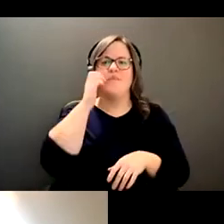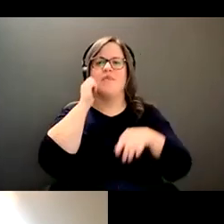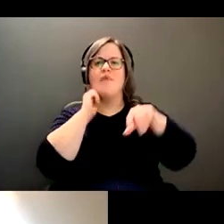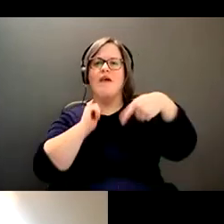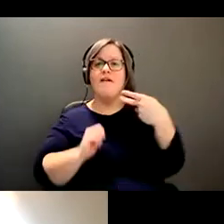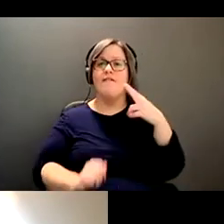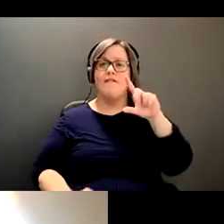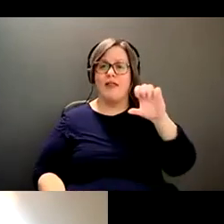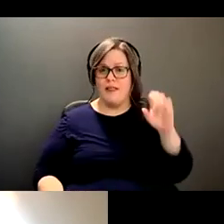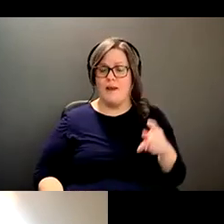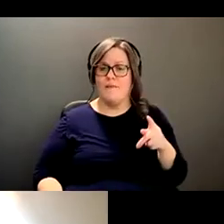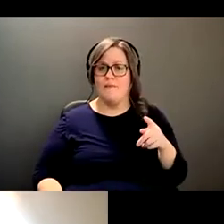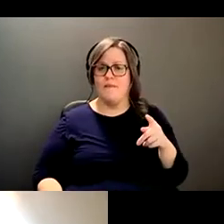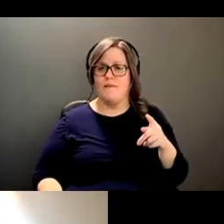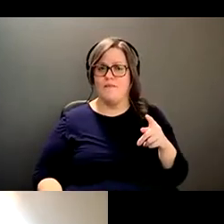much pressure, and I think like